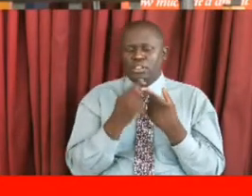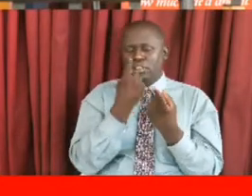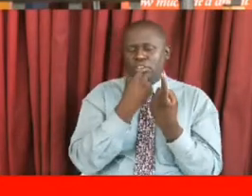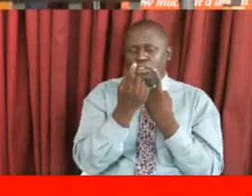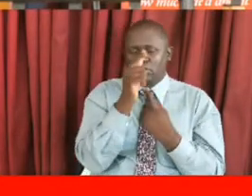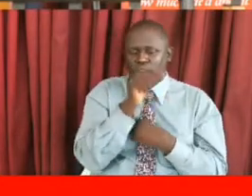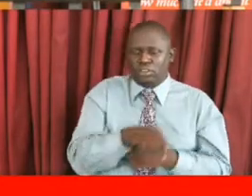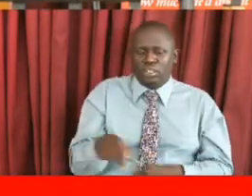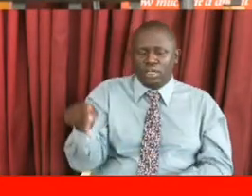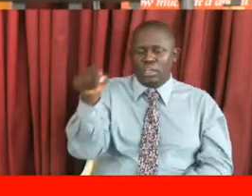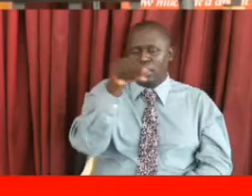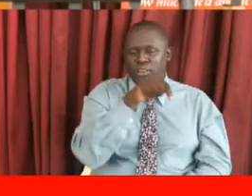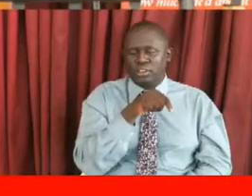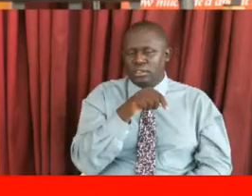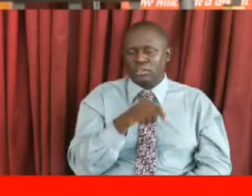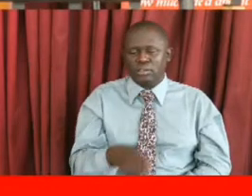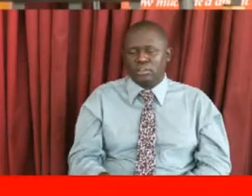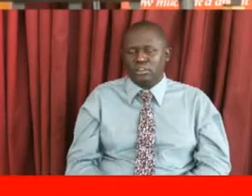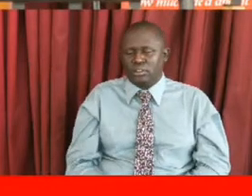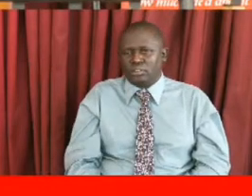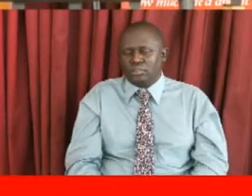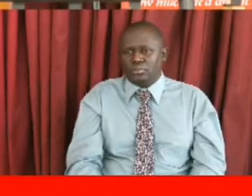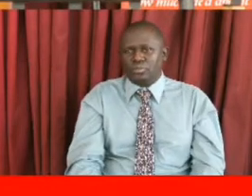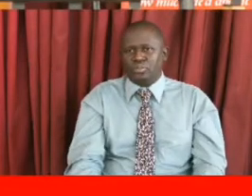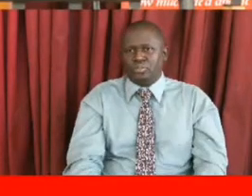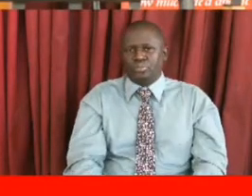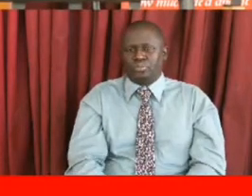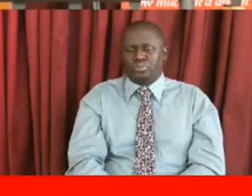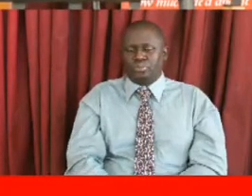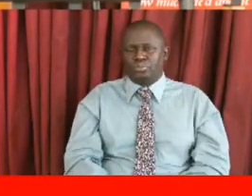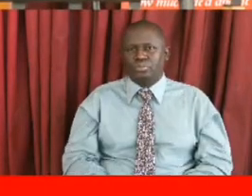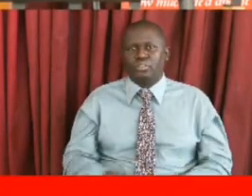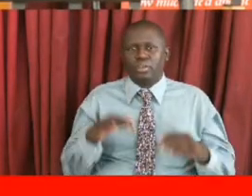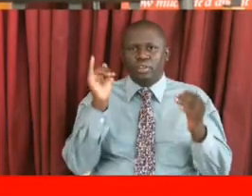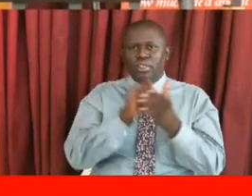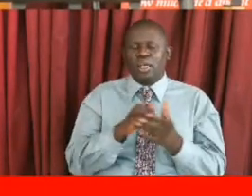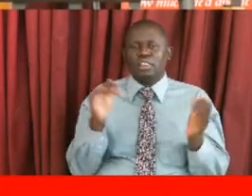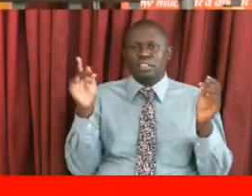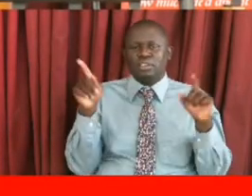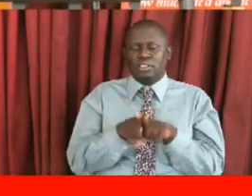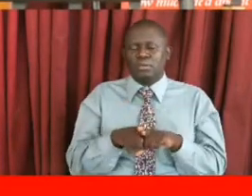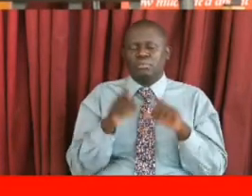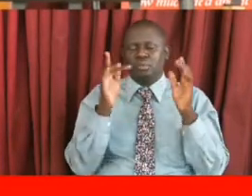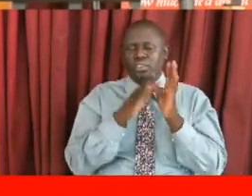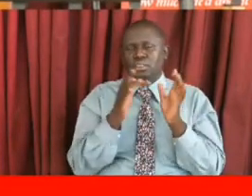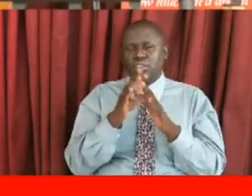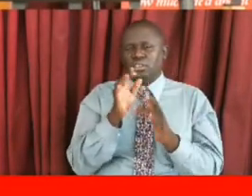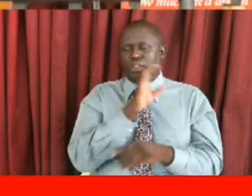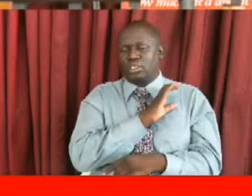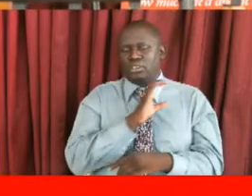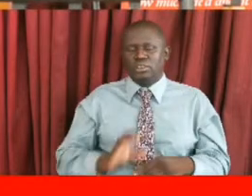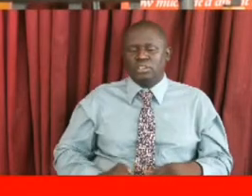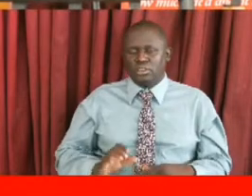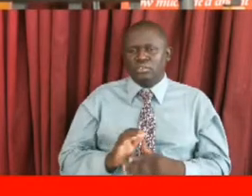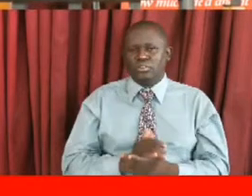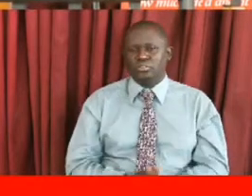amen that 66 that same Jesus Christ